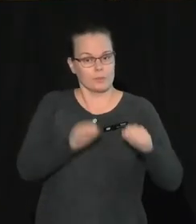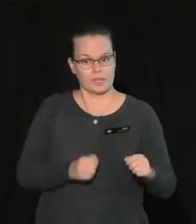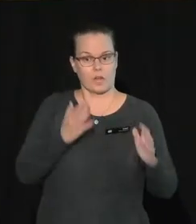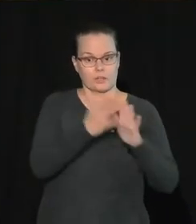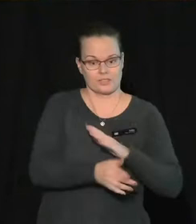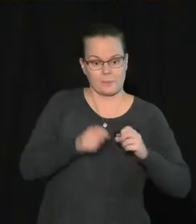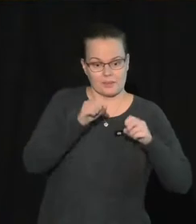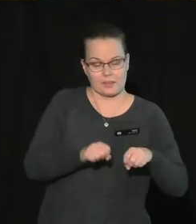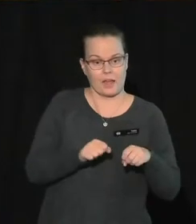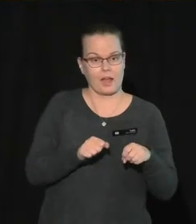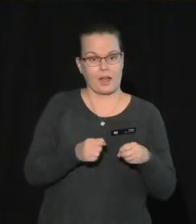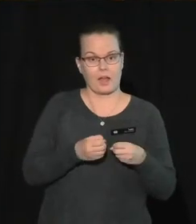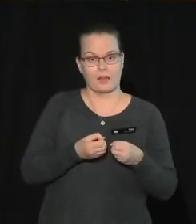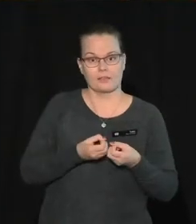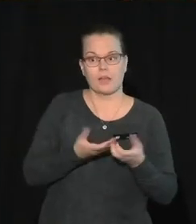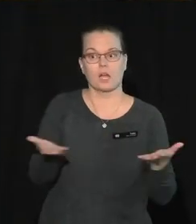provided